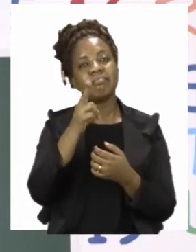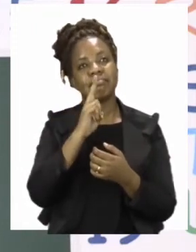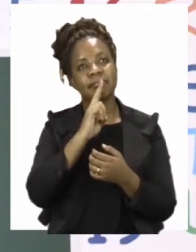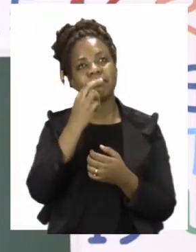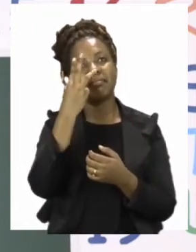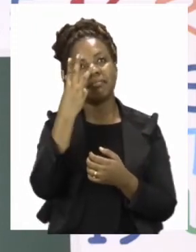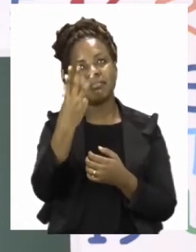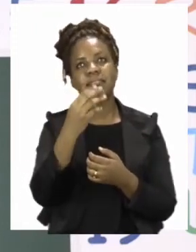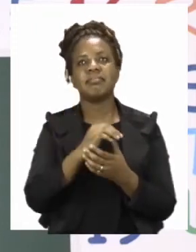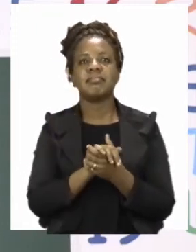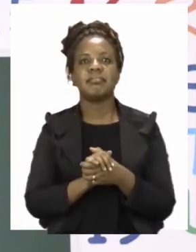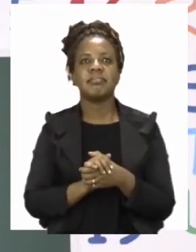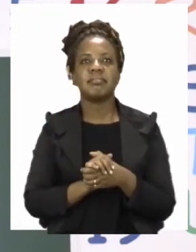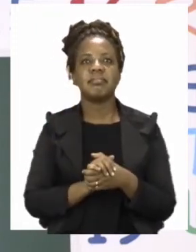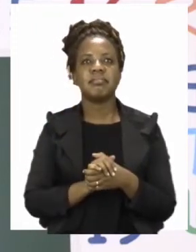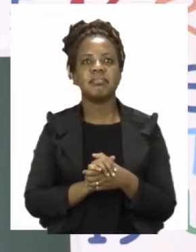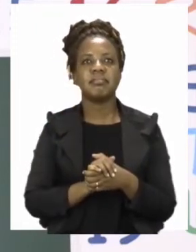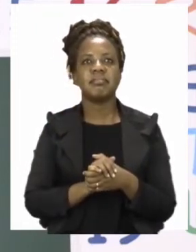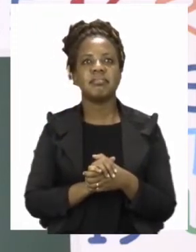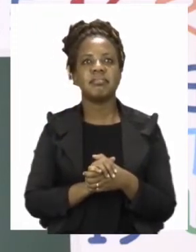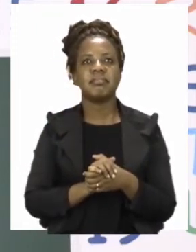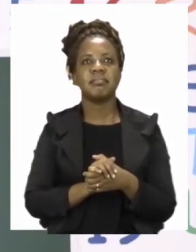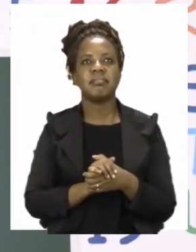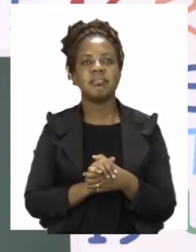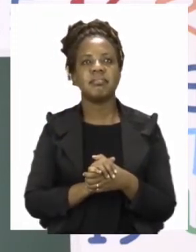9, and that 9 becomes an